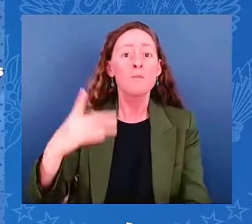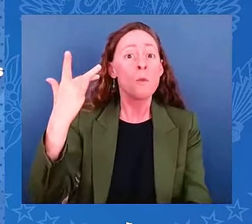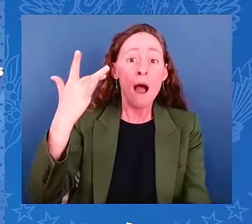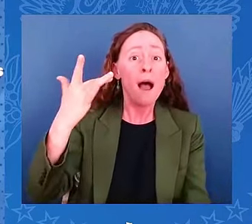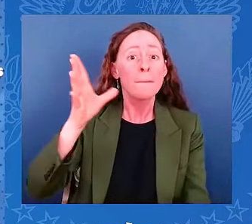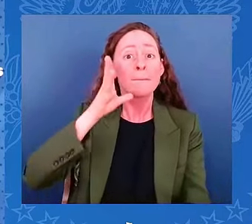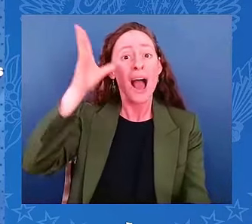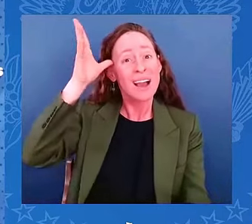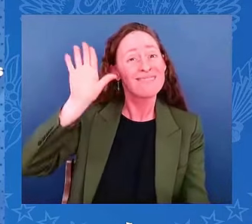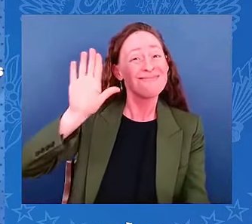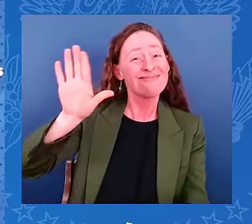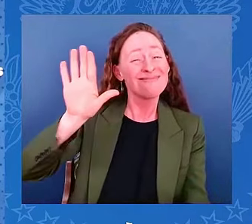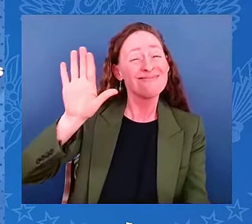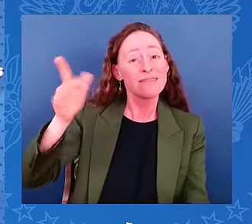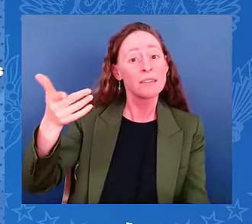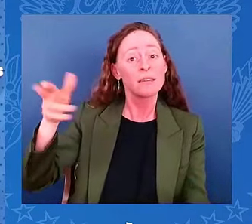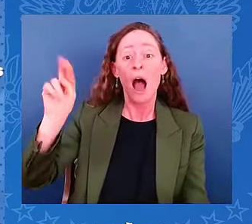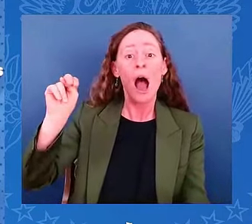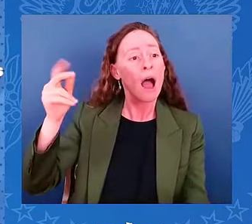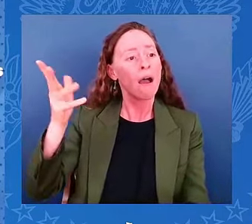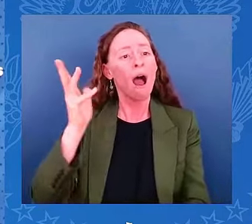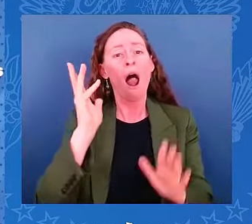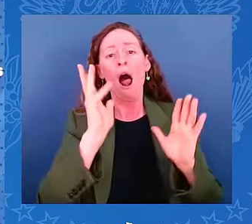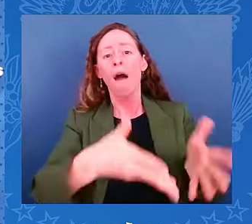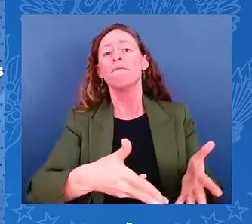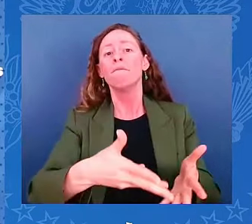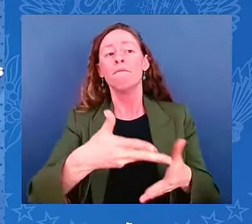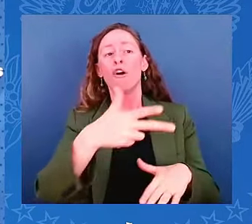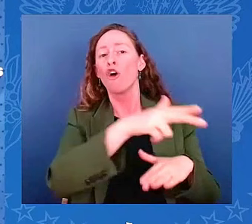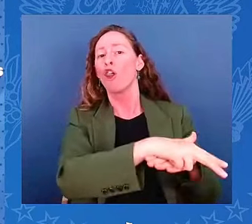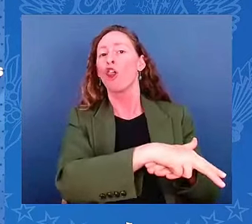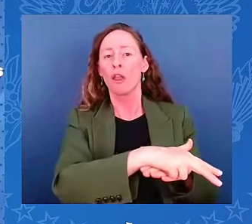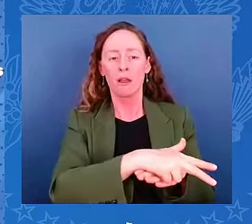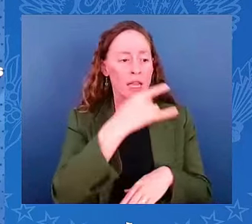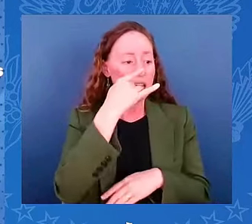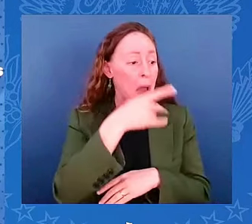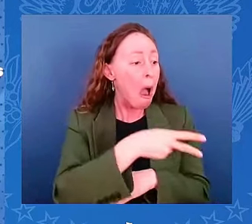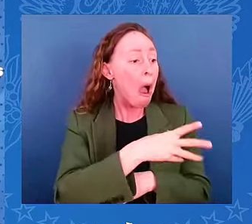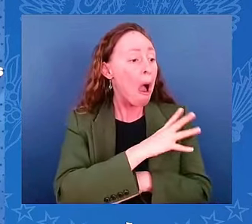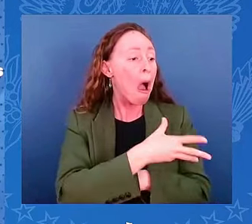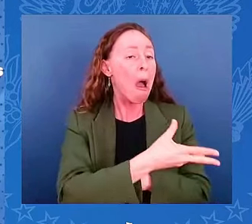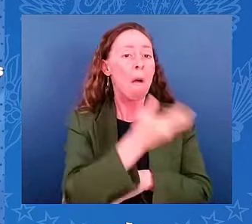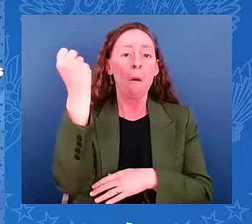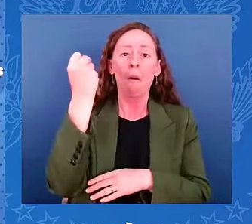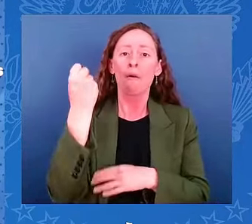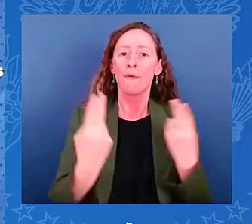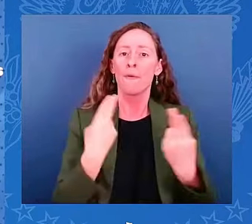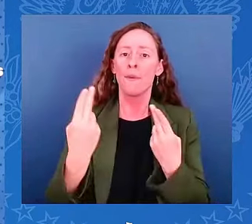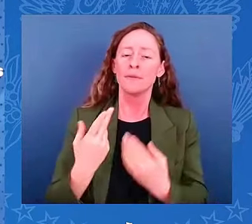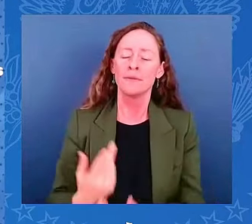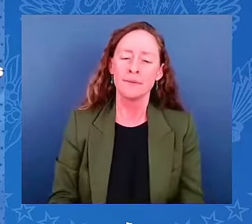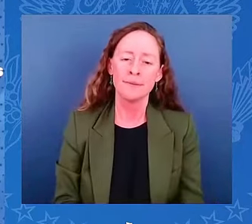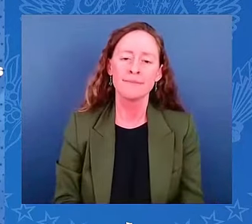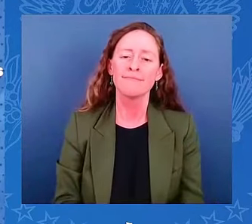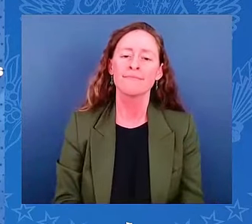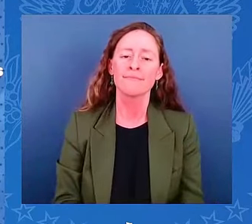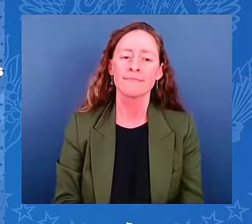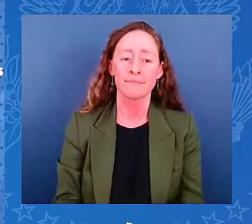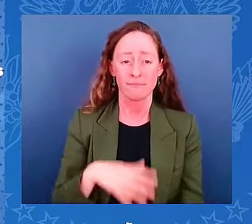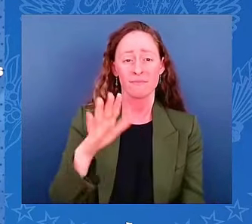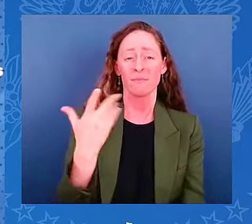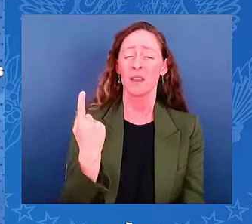the kid came and used it. And by the way, this is the most important. The only industry in America that has